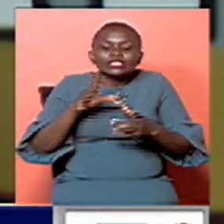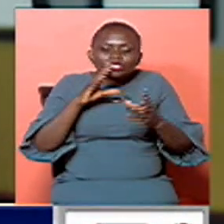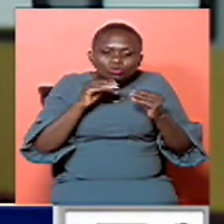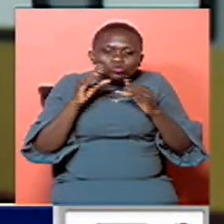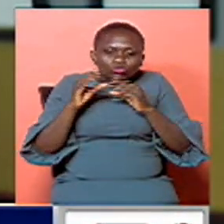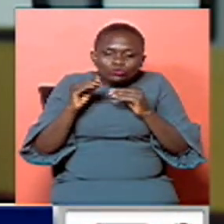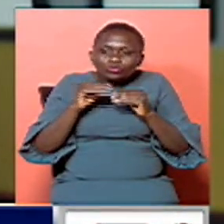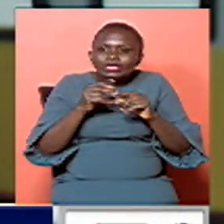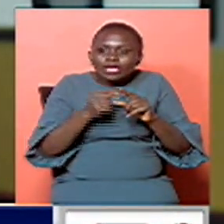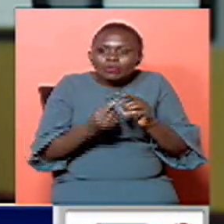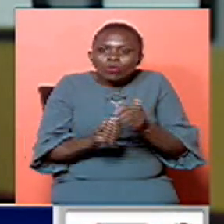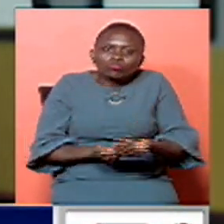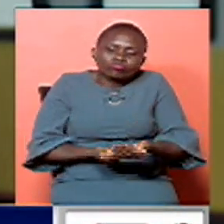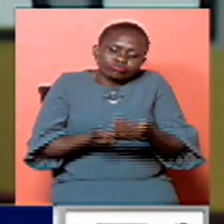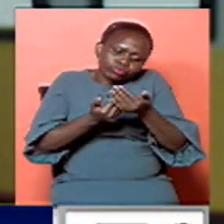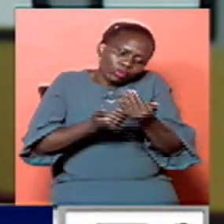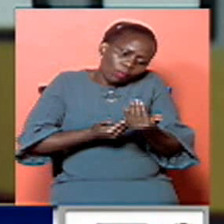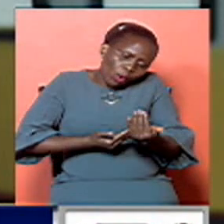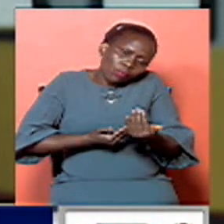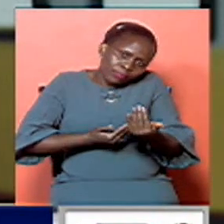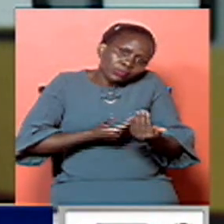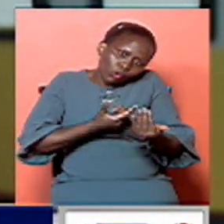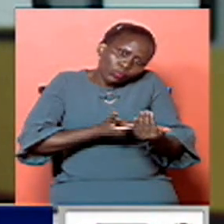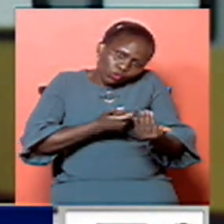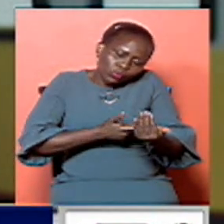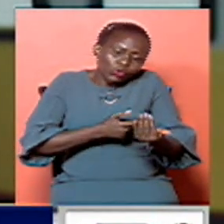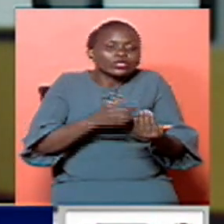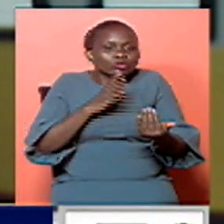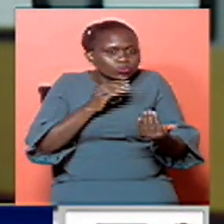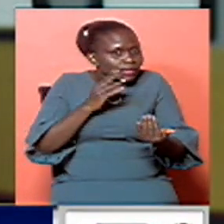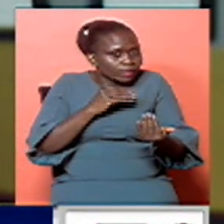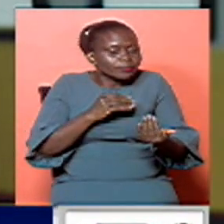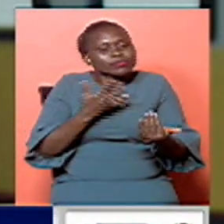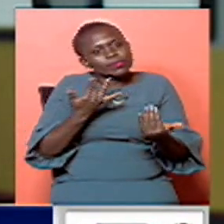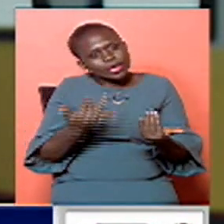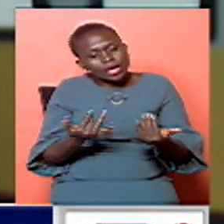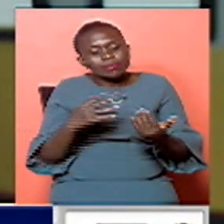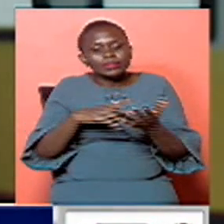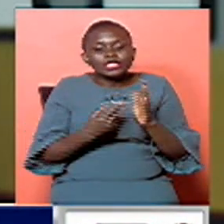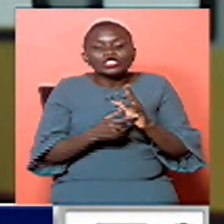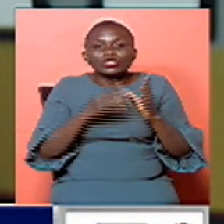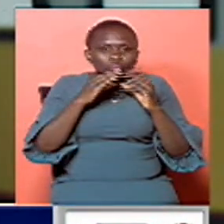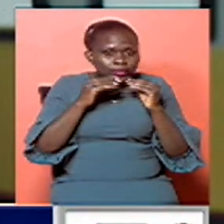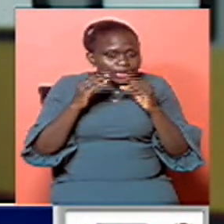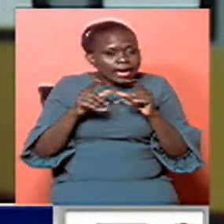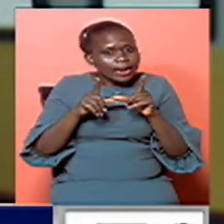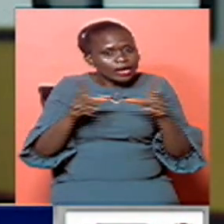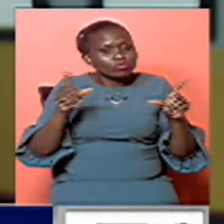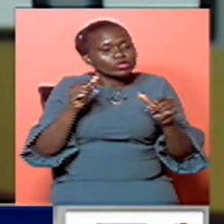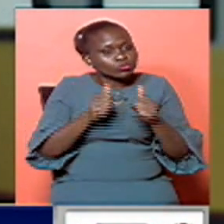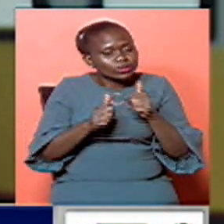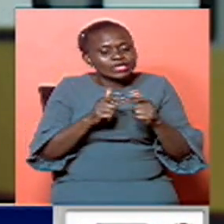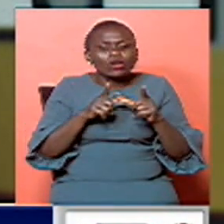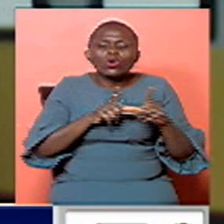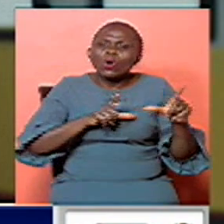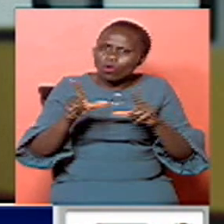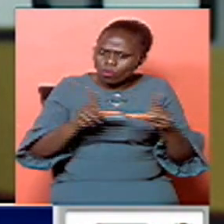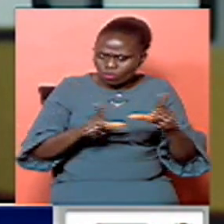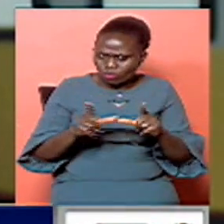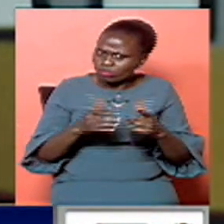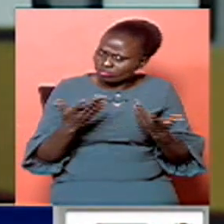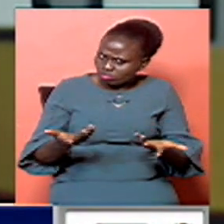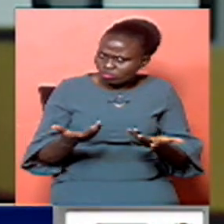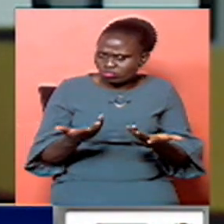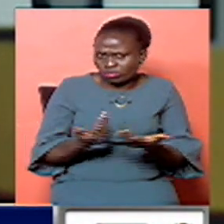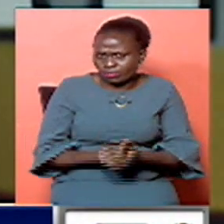on speaking. Even as you breastfeed your child, you are speaking. And certainly, you speak a language that is a local language, if we